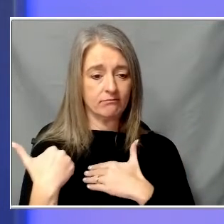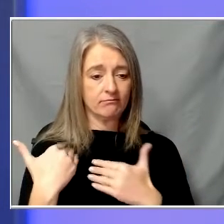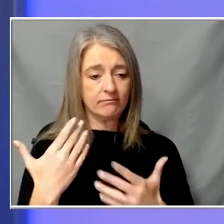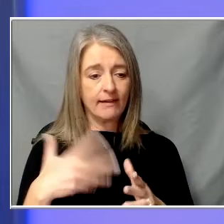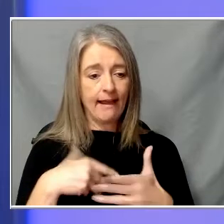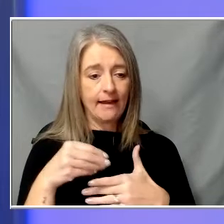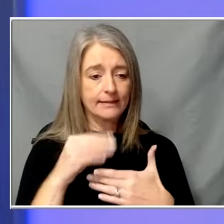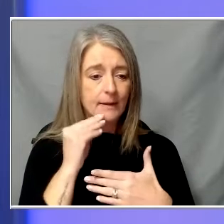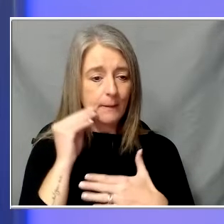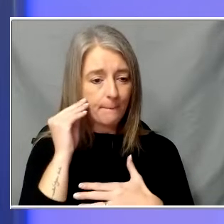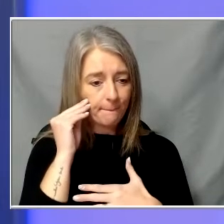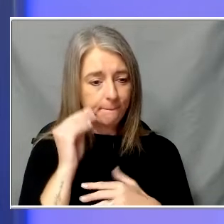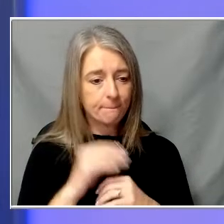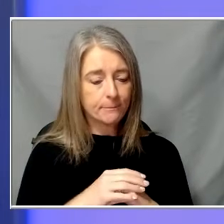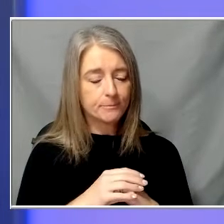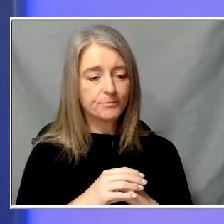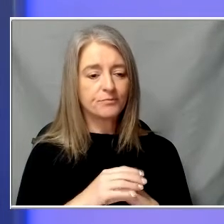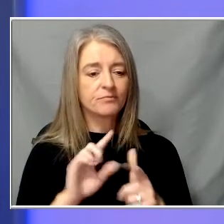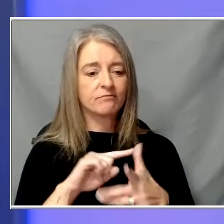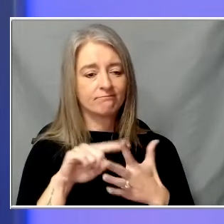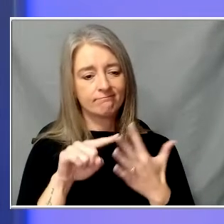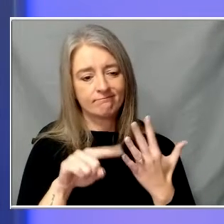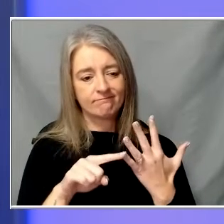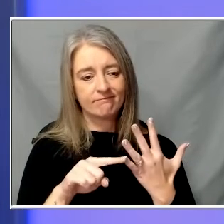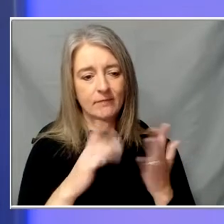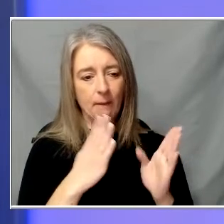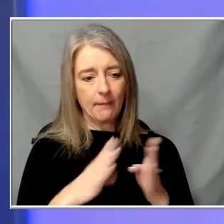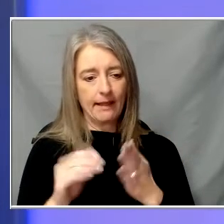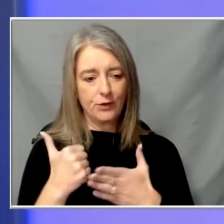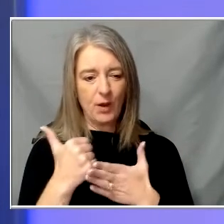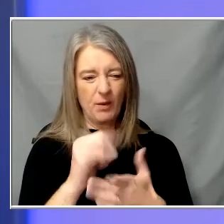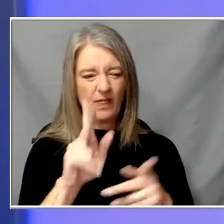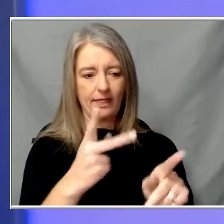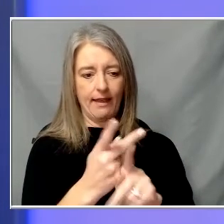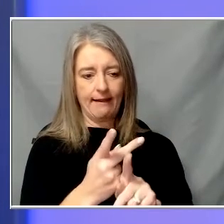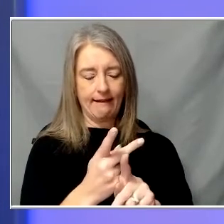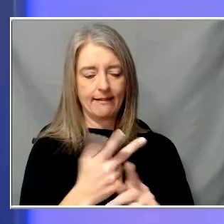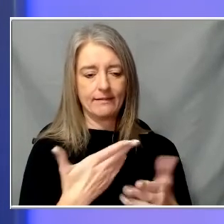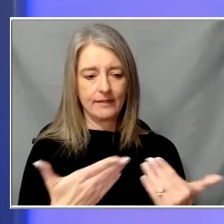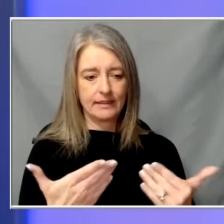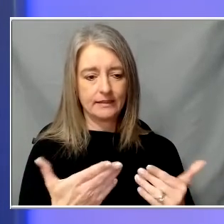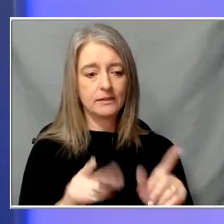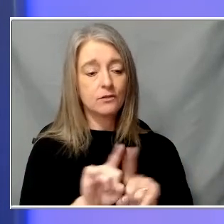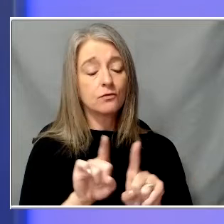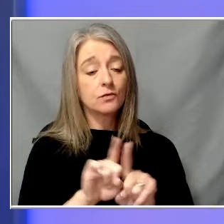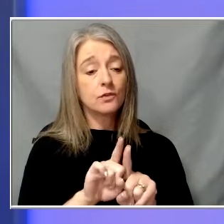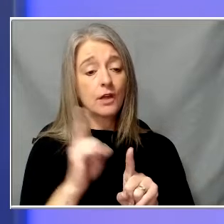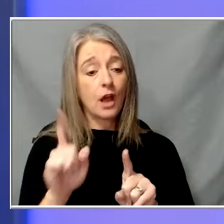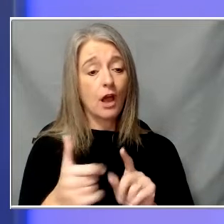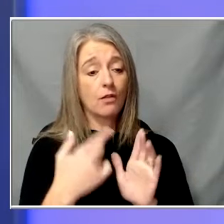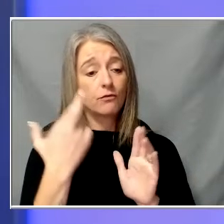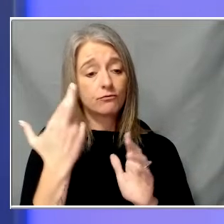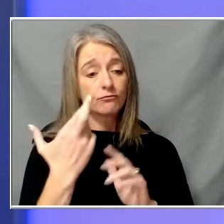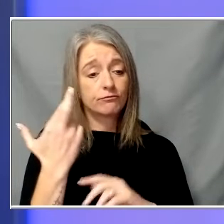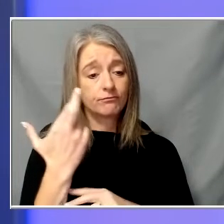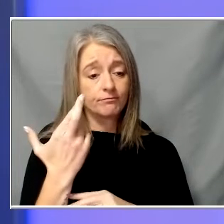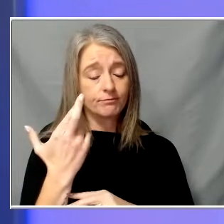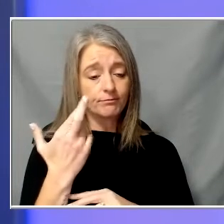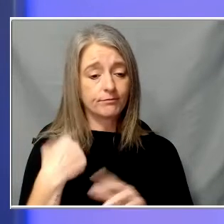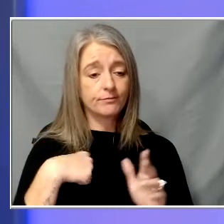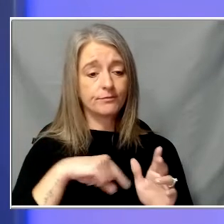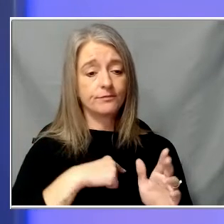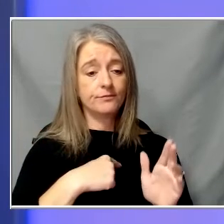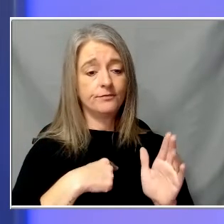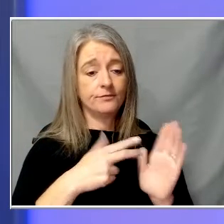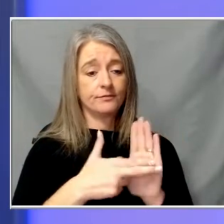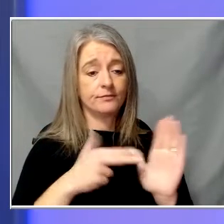home. Those are all things that we're planning to help with. But then also, like one of the other factors, when I was diagnosed, I was 6